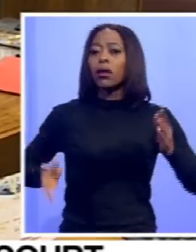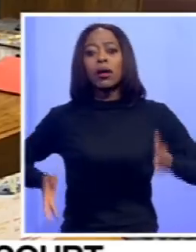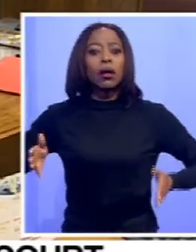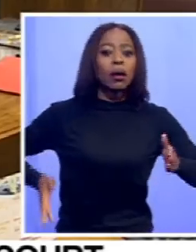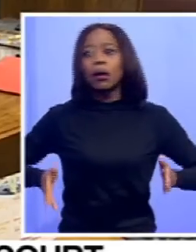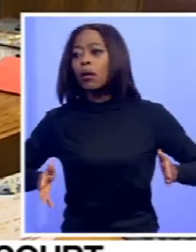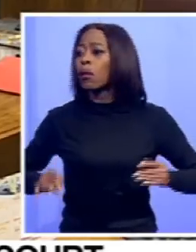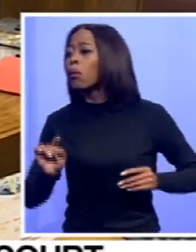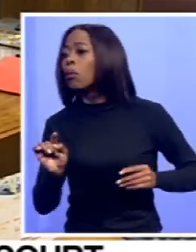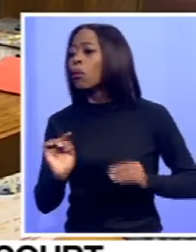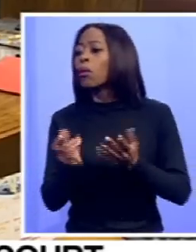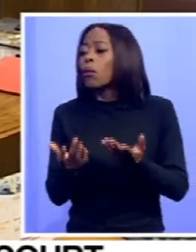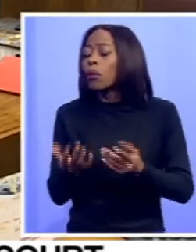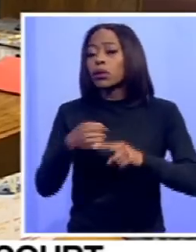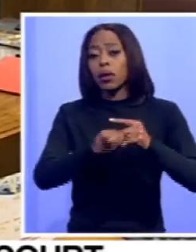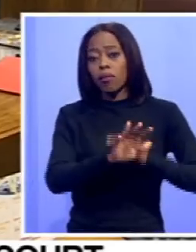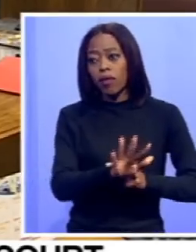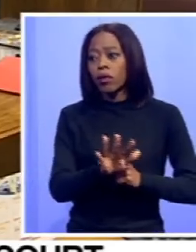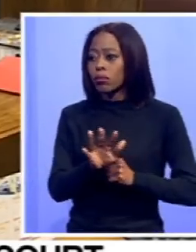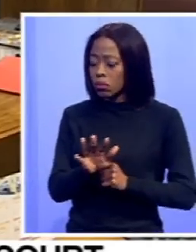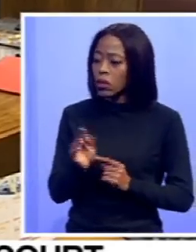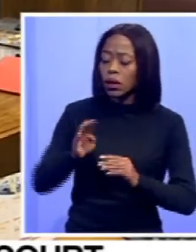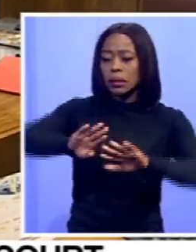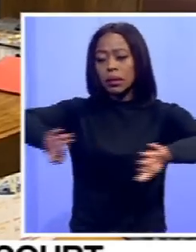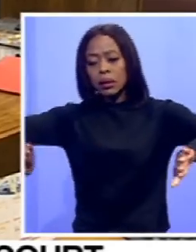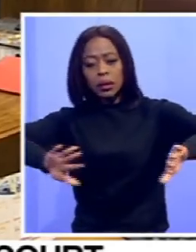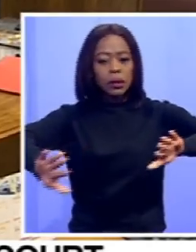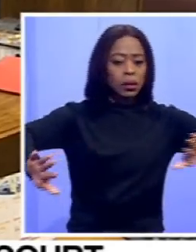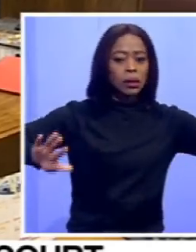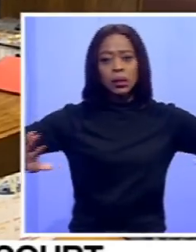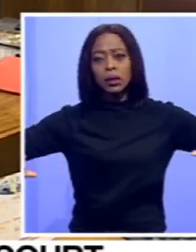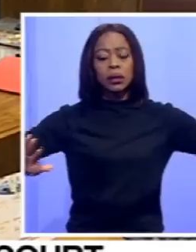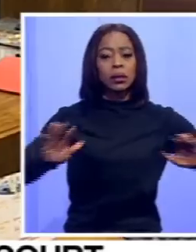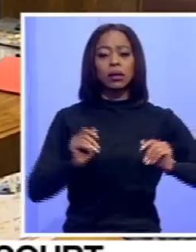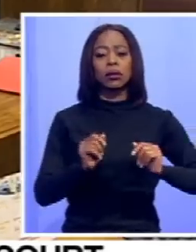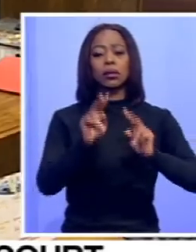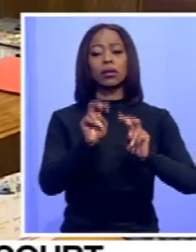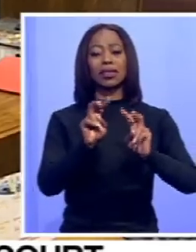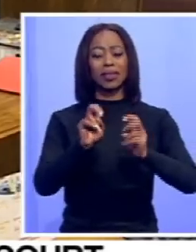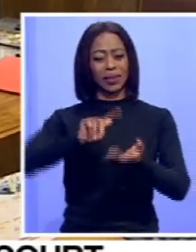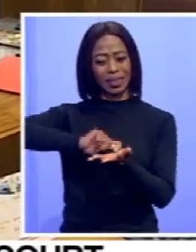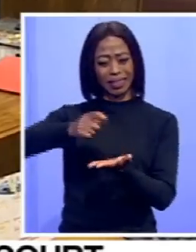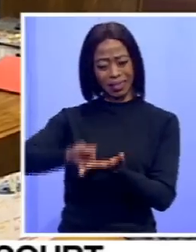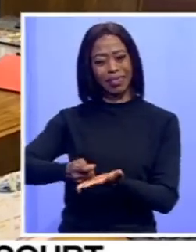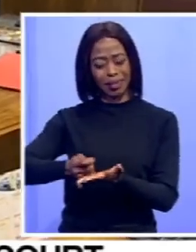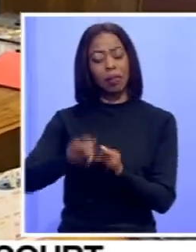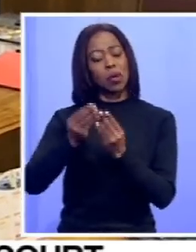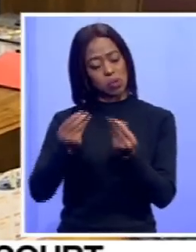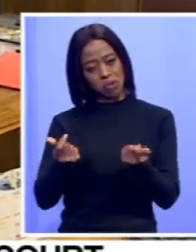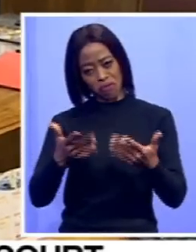them. Sub 5, he then came between them. There was an issue about this translation, but it was subsequently